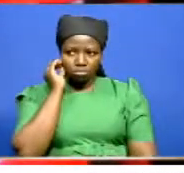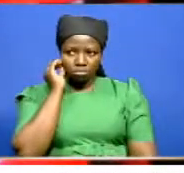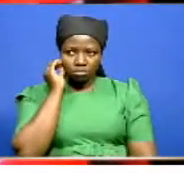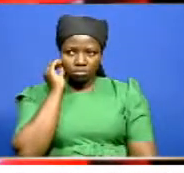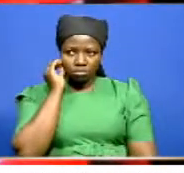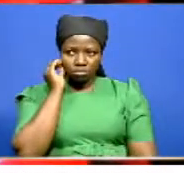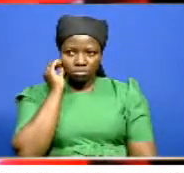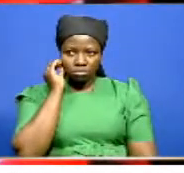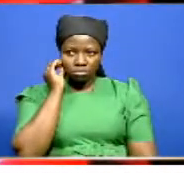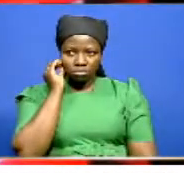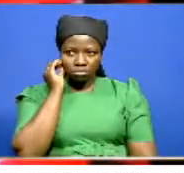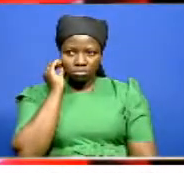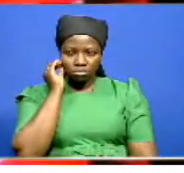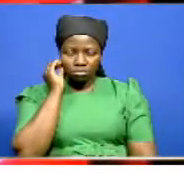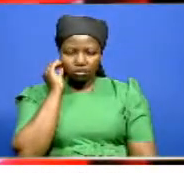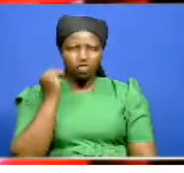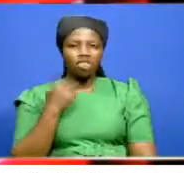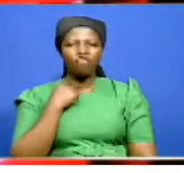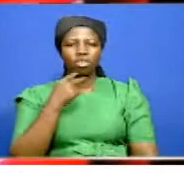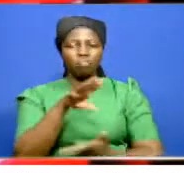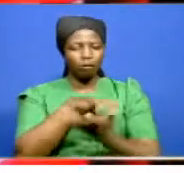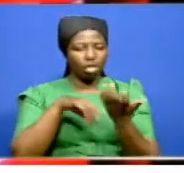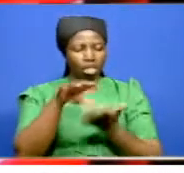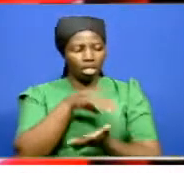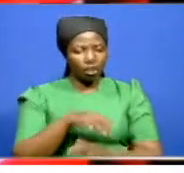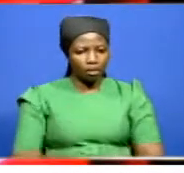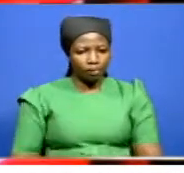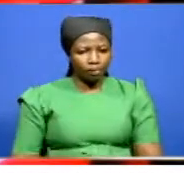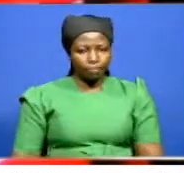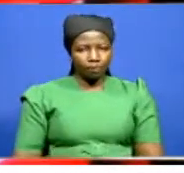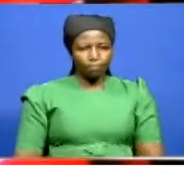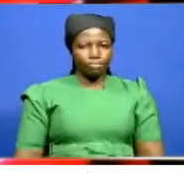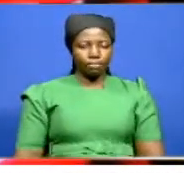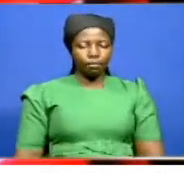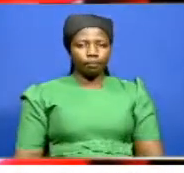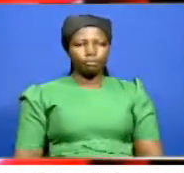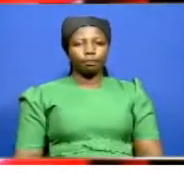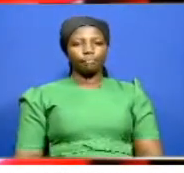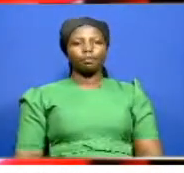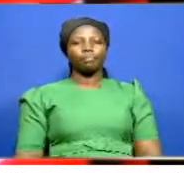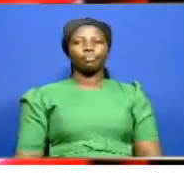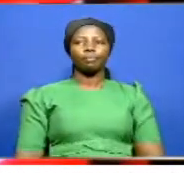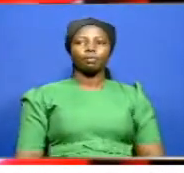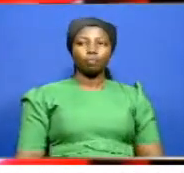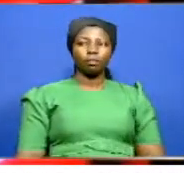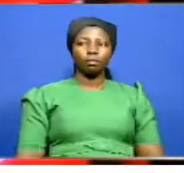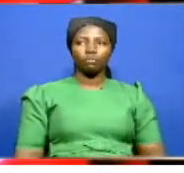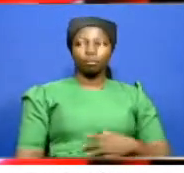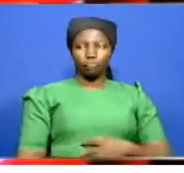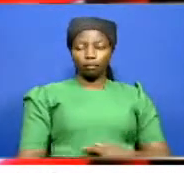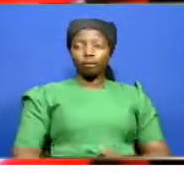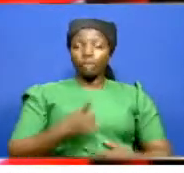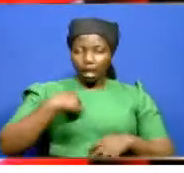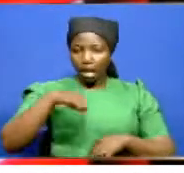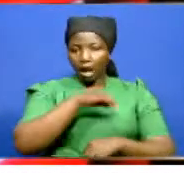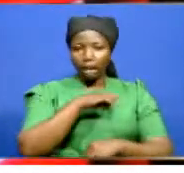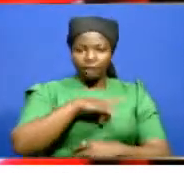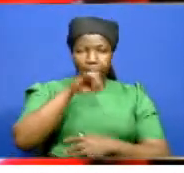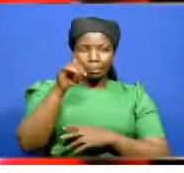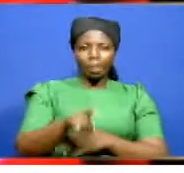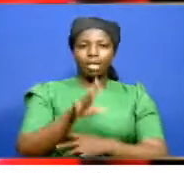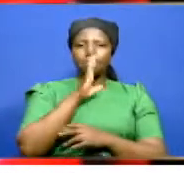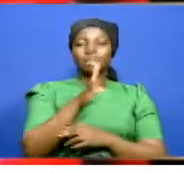advantage. Our country is very beautiful. Being bold for change. We need to be bold